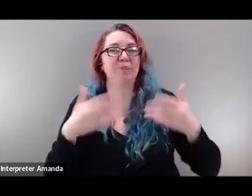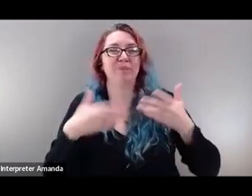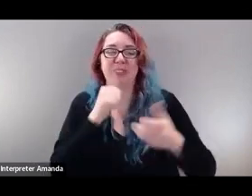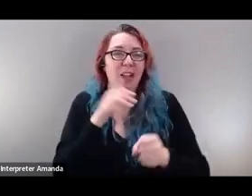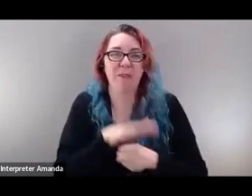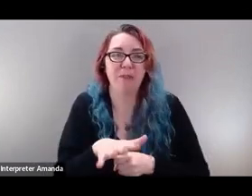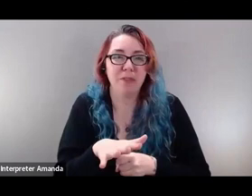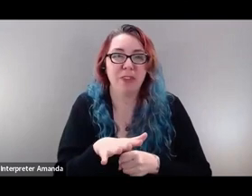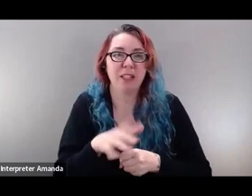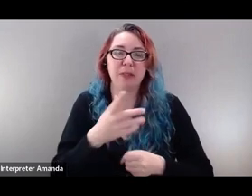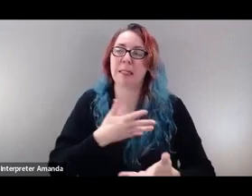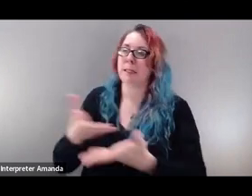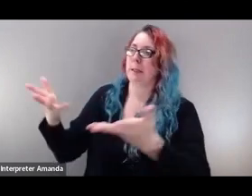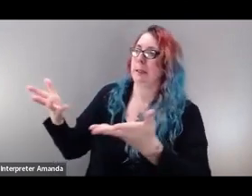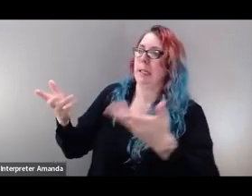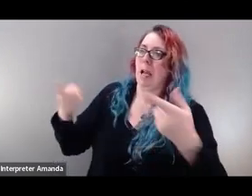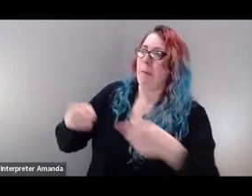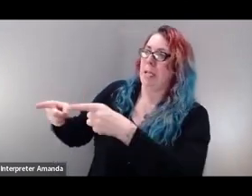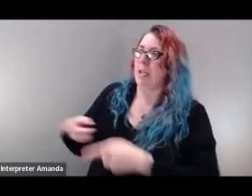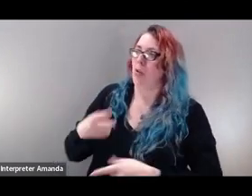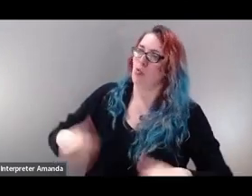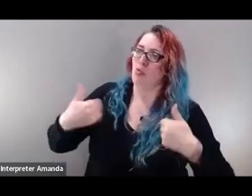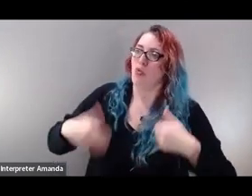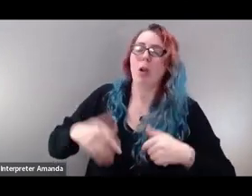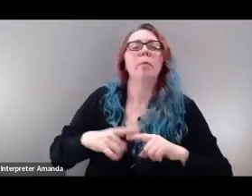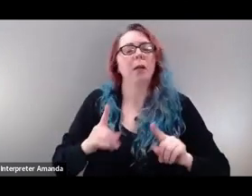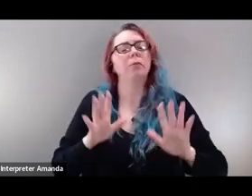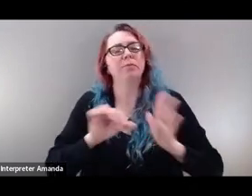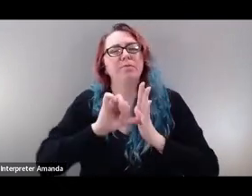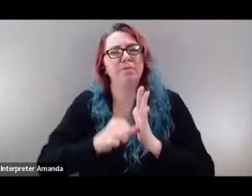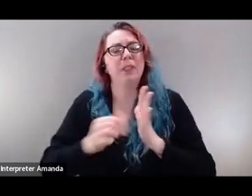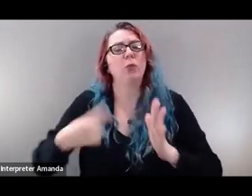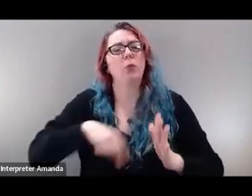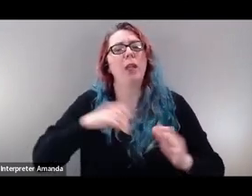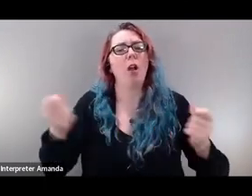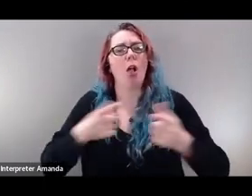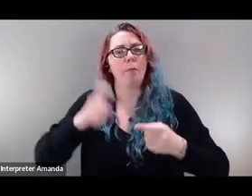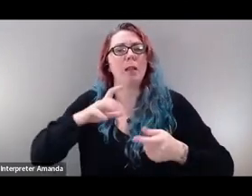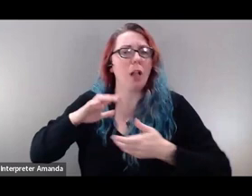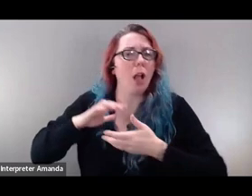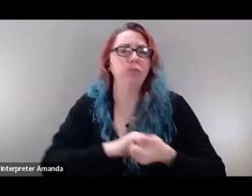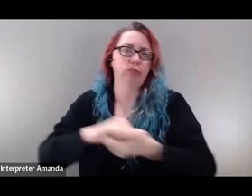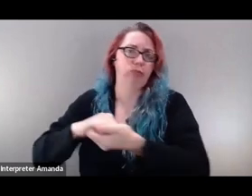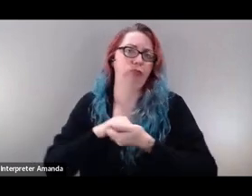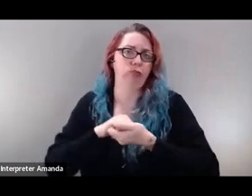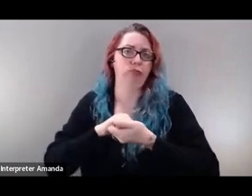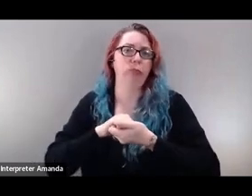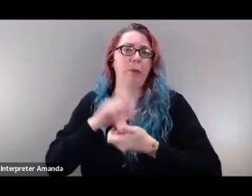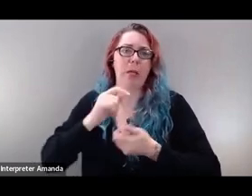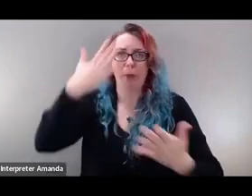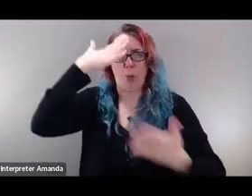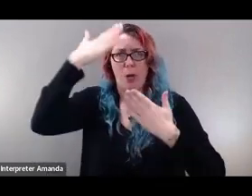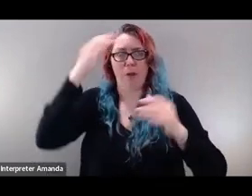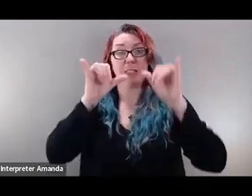yet, it brings forward the commitments and solidarity that we need to hold into action. It brings awareness to the settler colonial systems